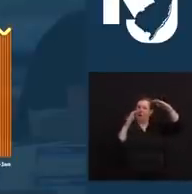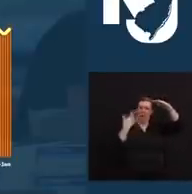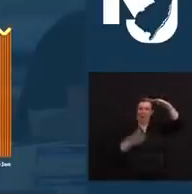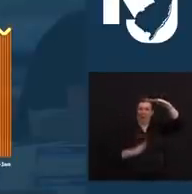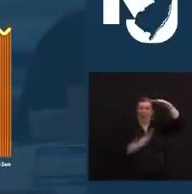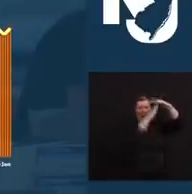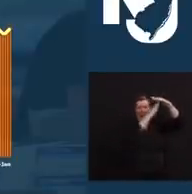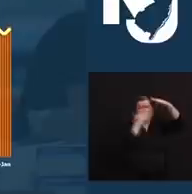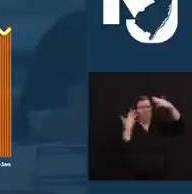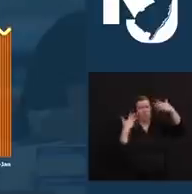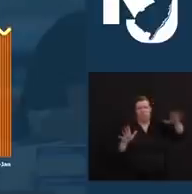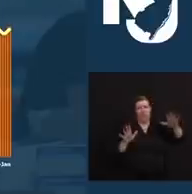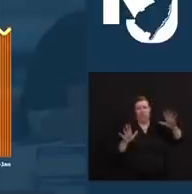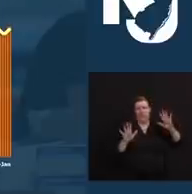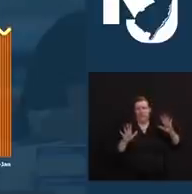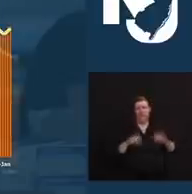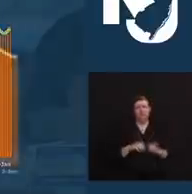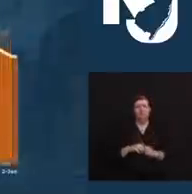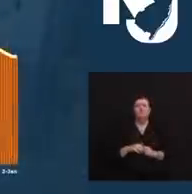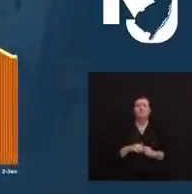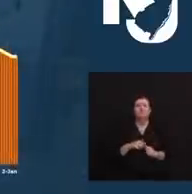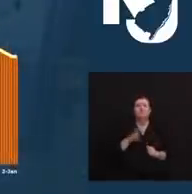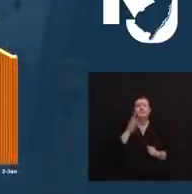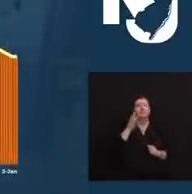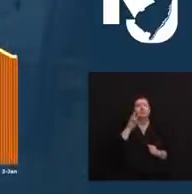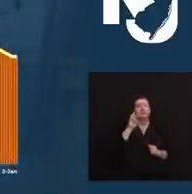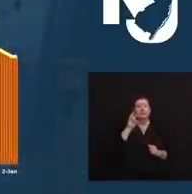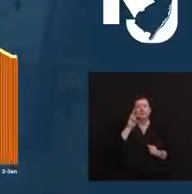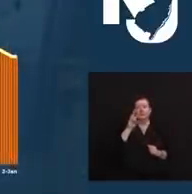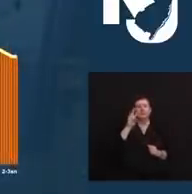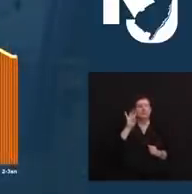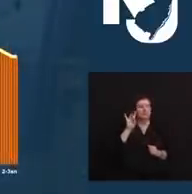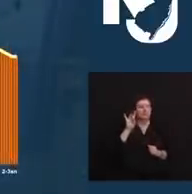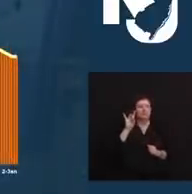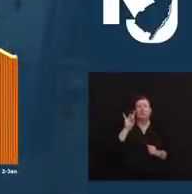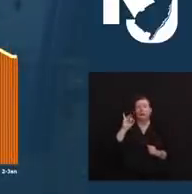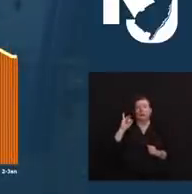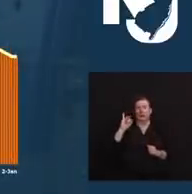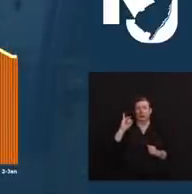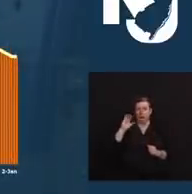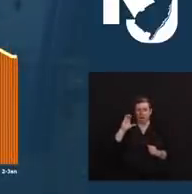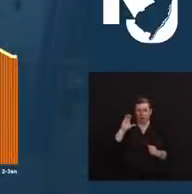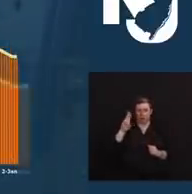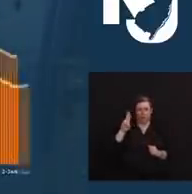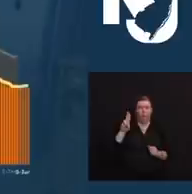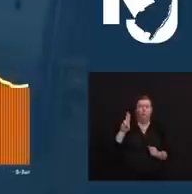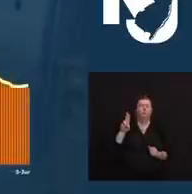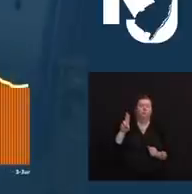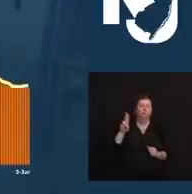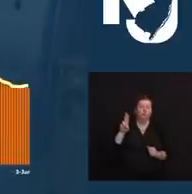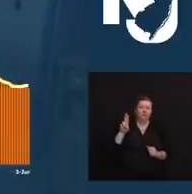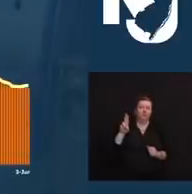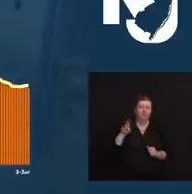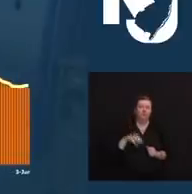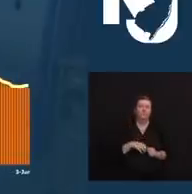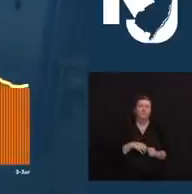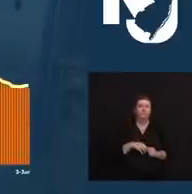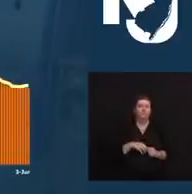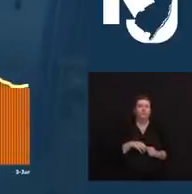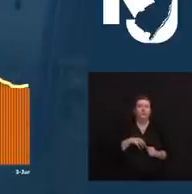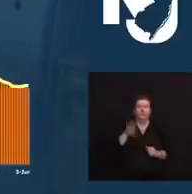number, 668 patients were in intensive care, 456 of them on ventilator. If you go